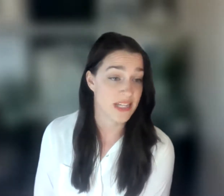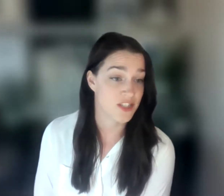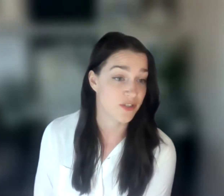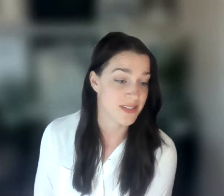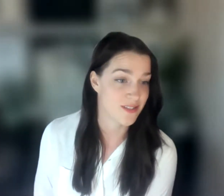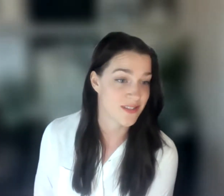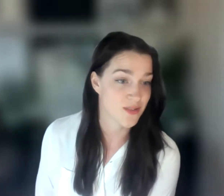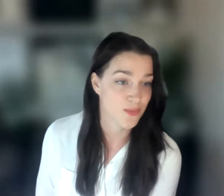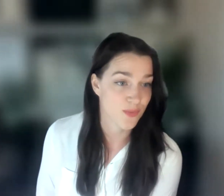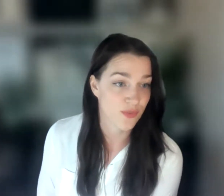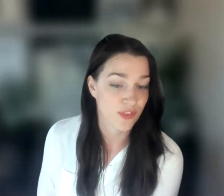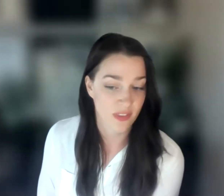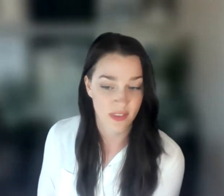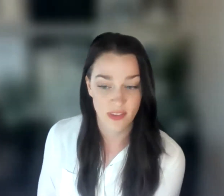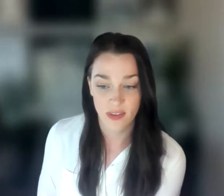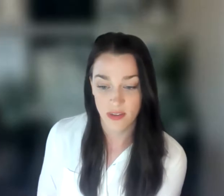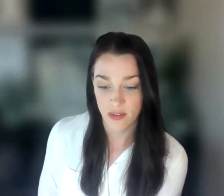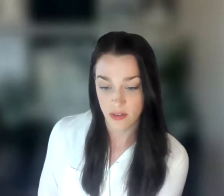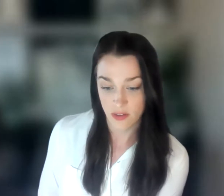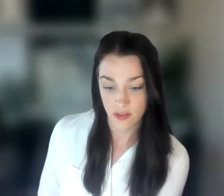on passenger vessels?